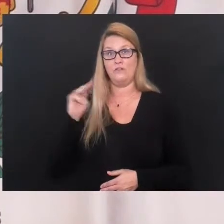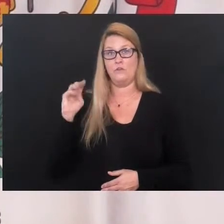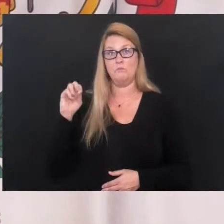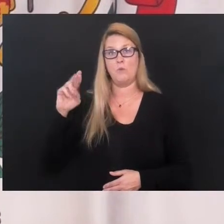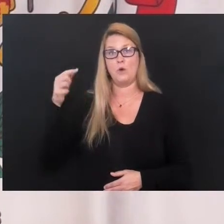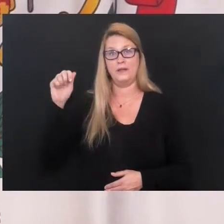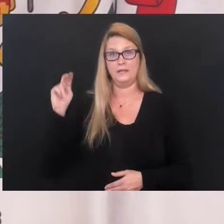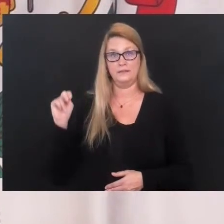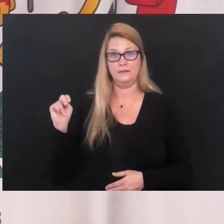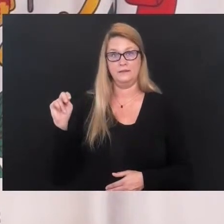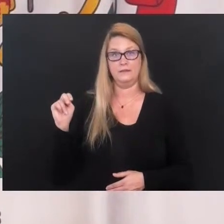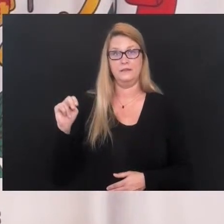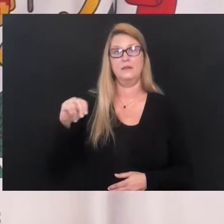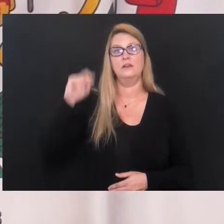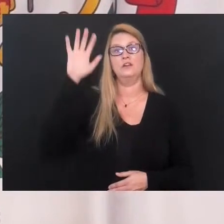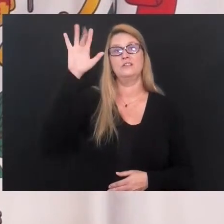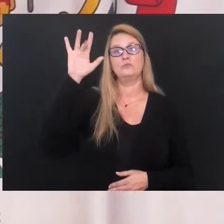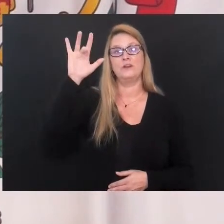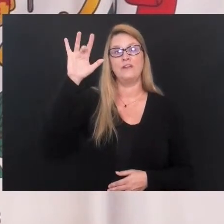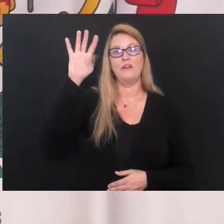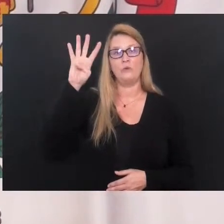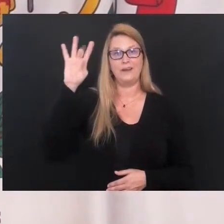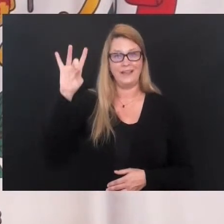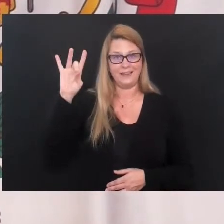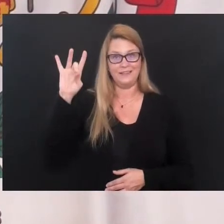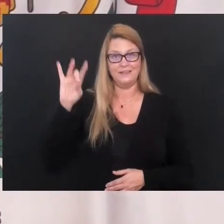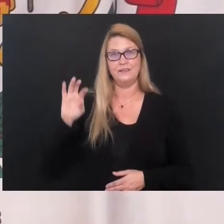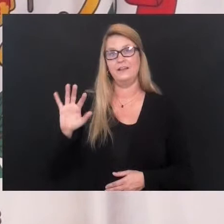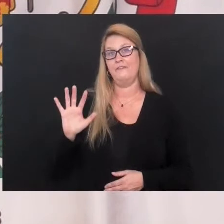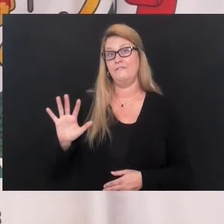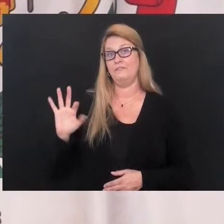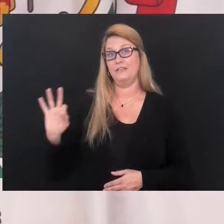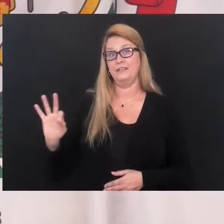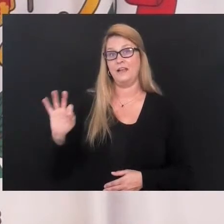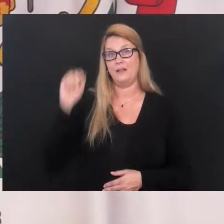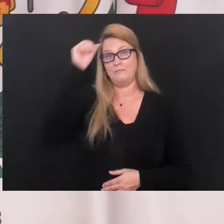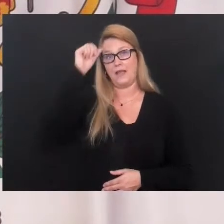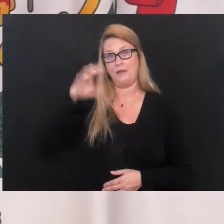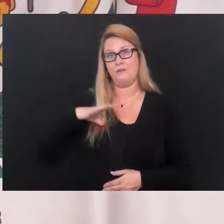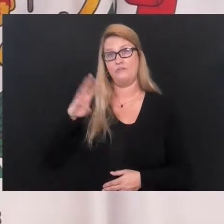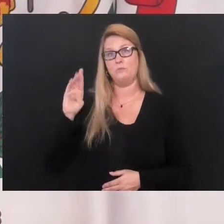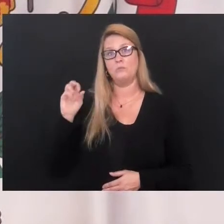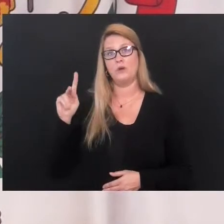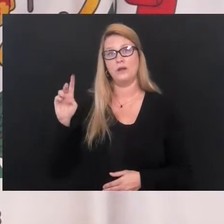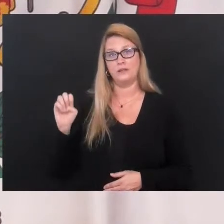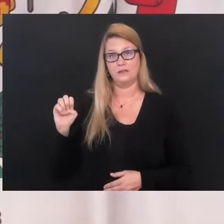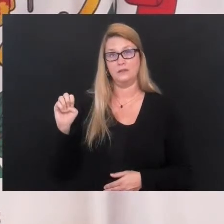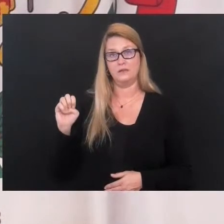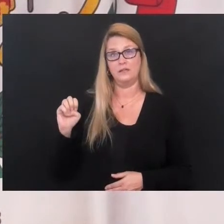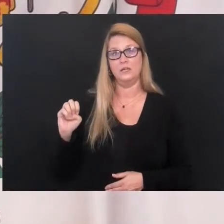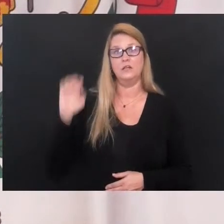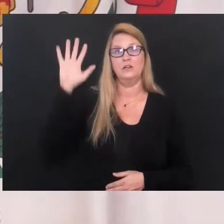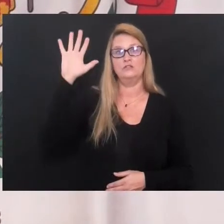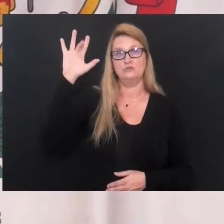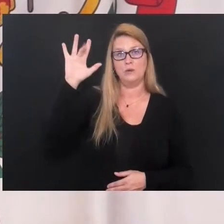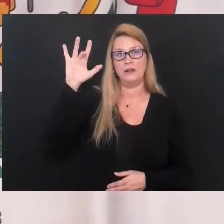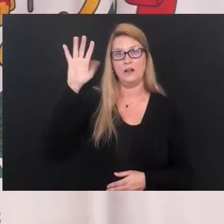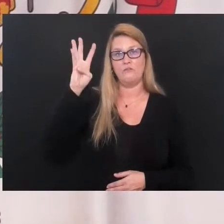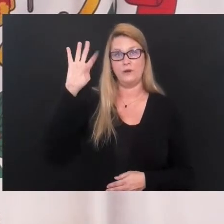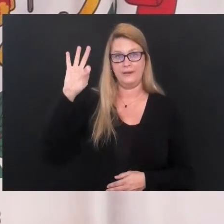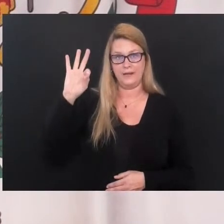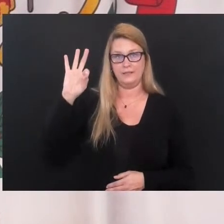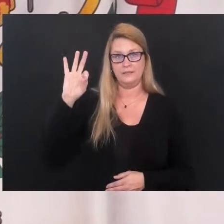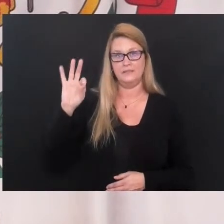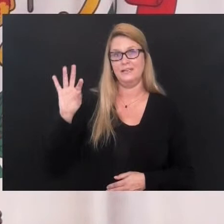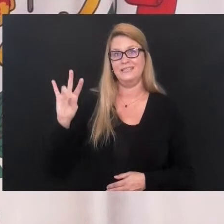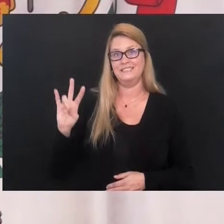Morgan County. Our 2,548th death is a 59-year-old male from Brooke County. Our 2,549th